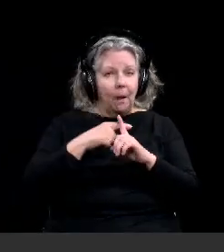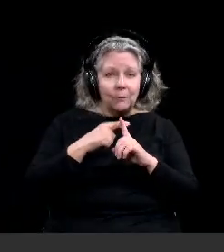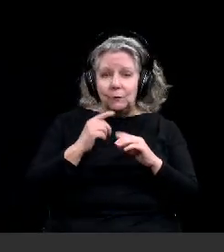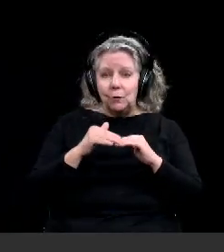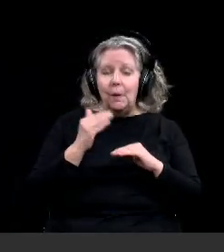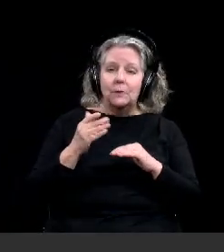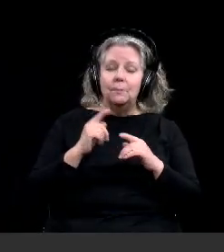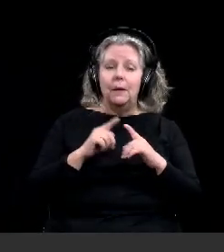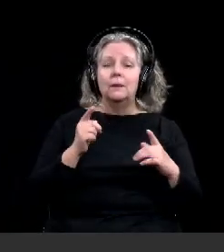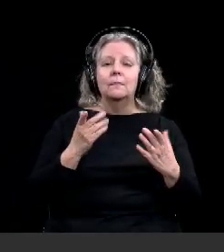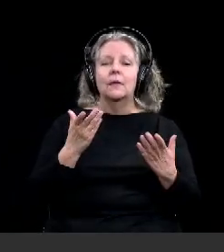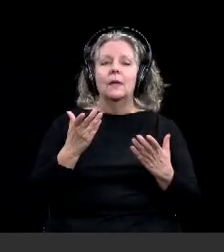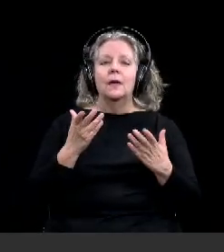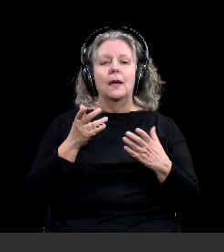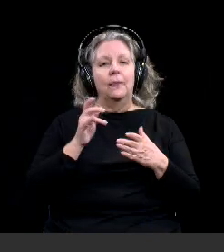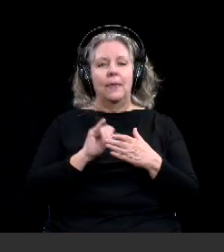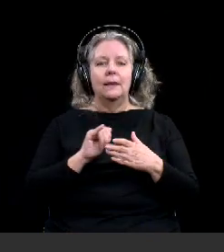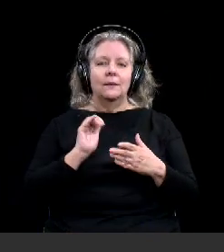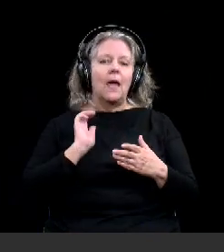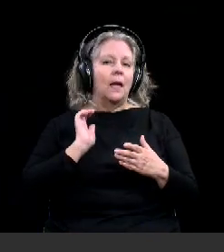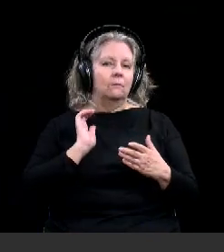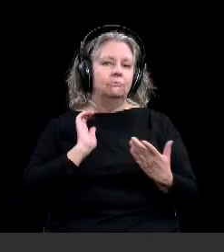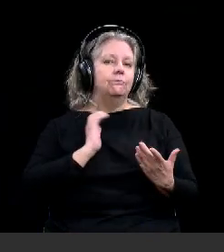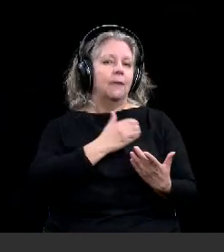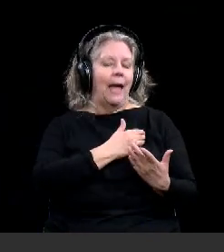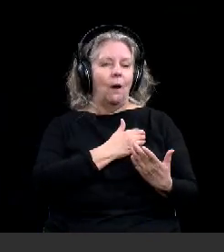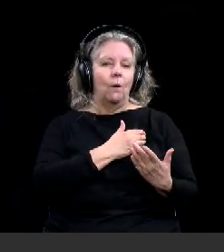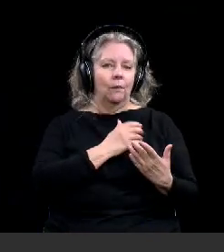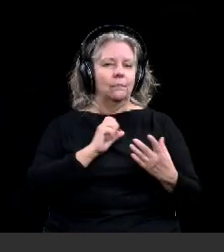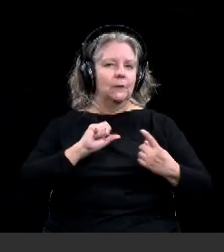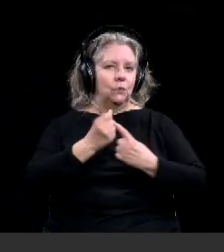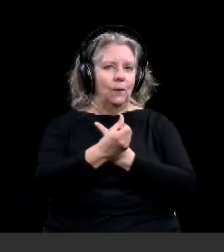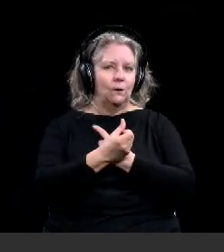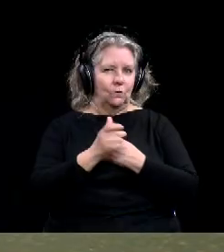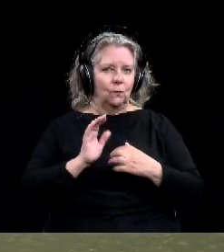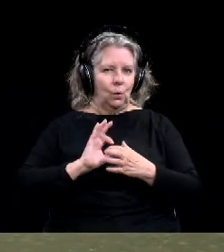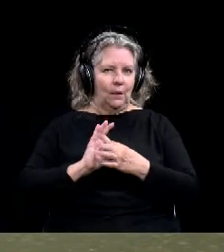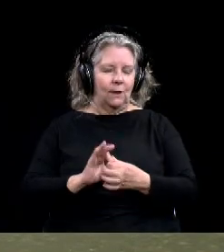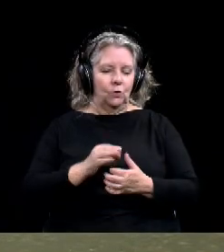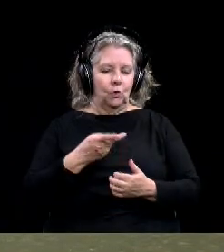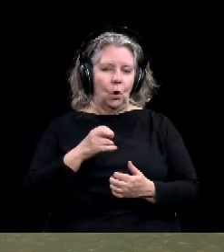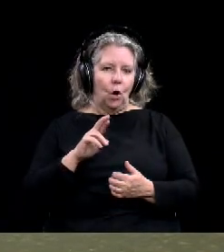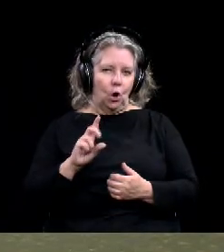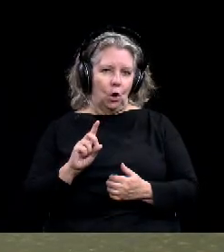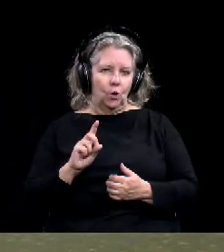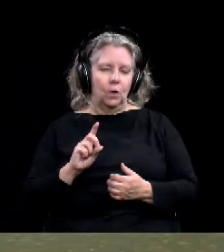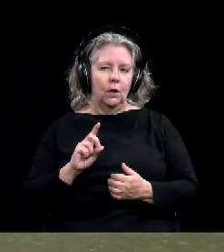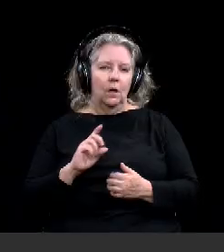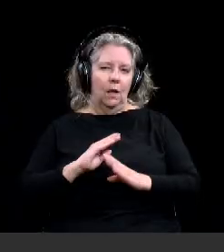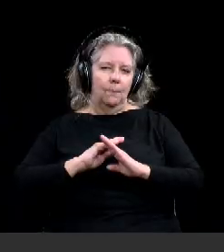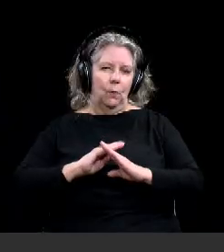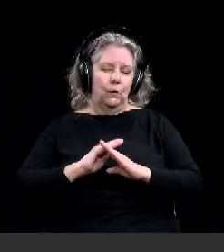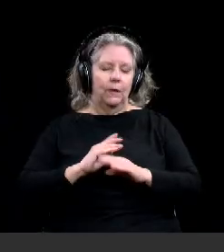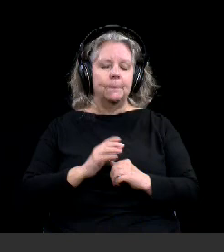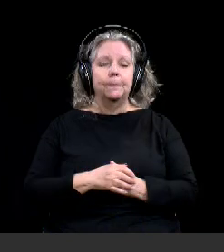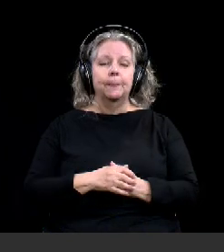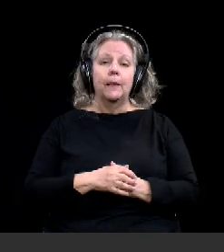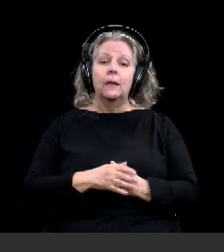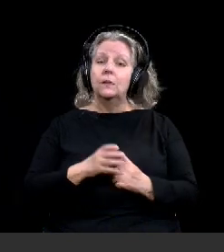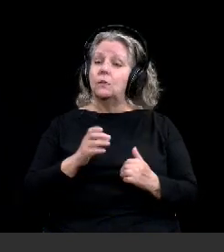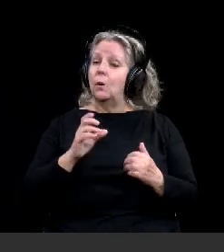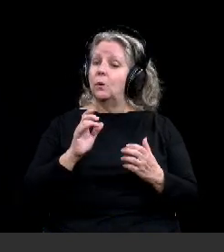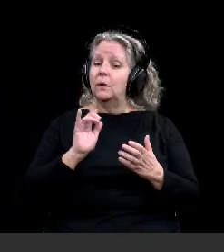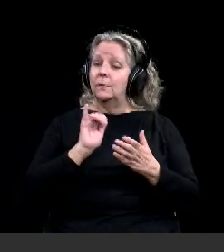Okay, thank you very much, Sierra. Well, that's going to wrap up the media part of this. And Mayor, I'm going to turn it back over to you for final comments. Sure.